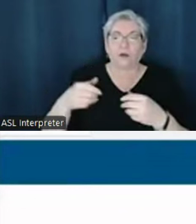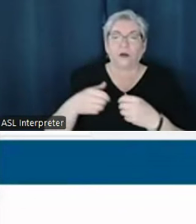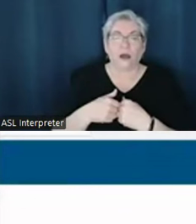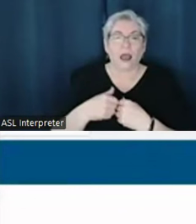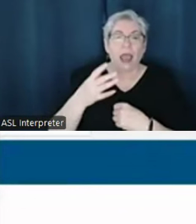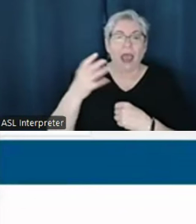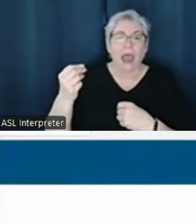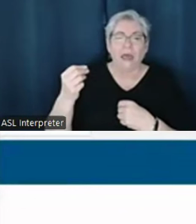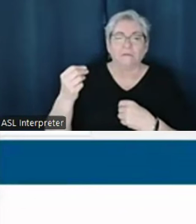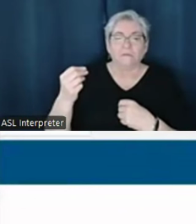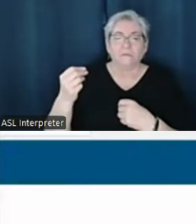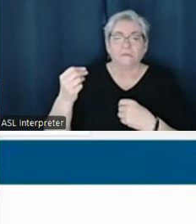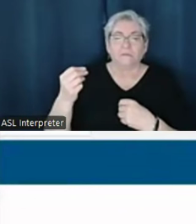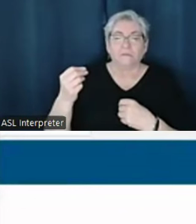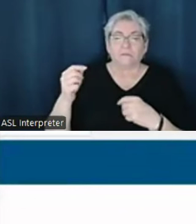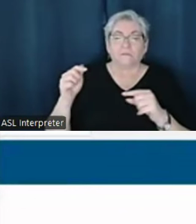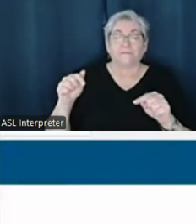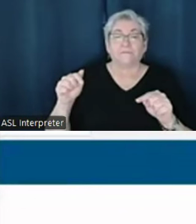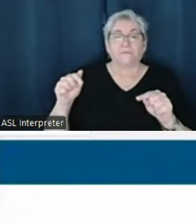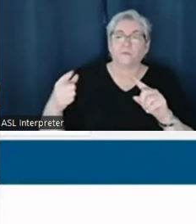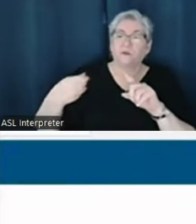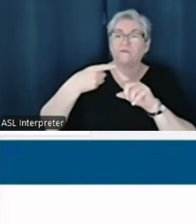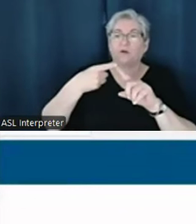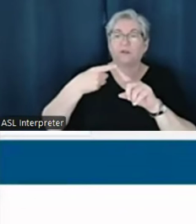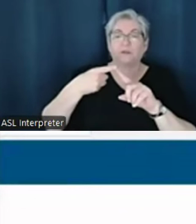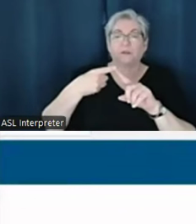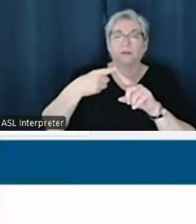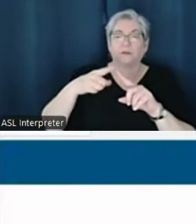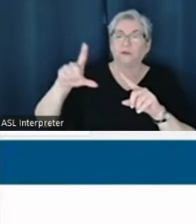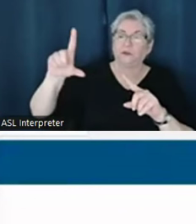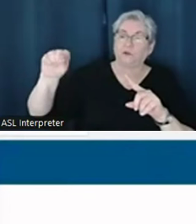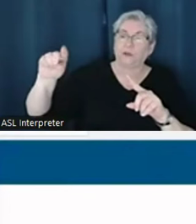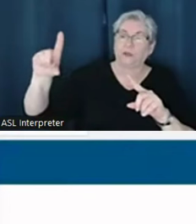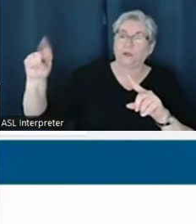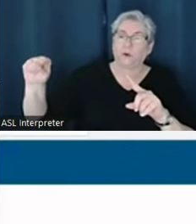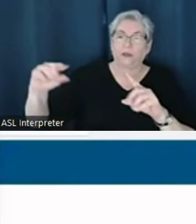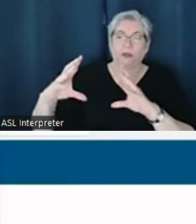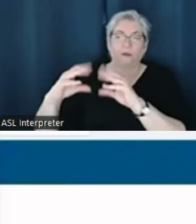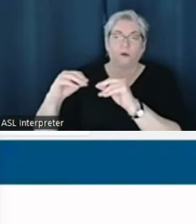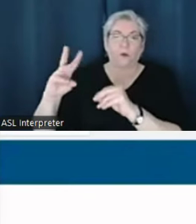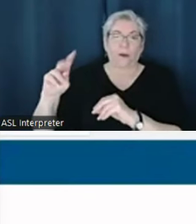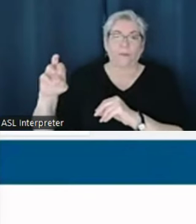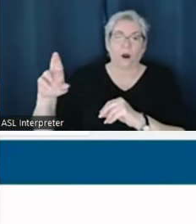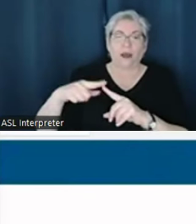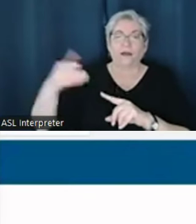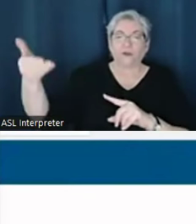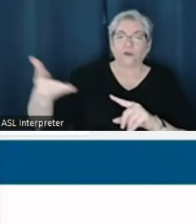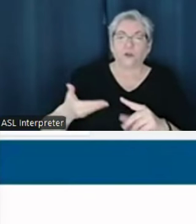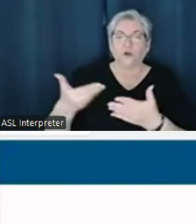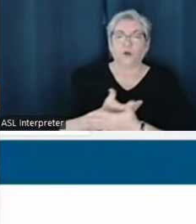this is our first 2020 webinar, an introduction to the new